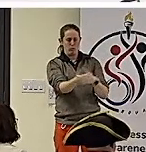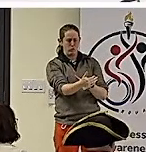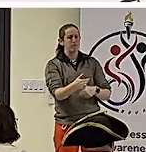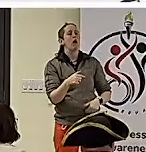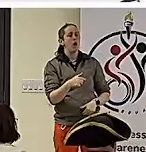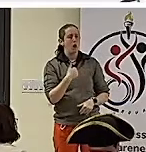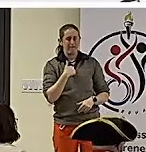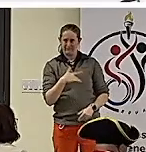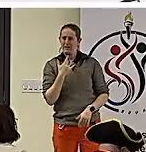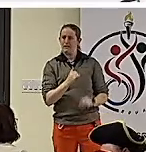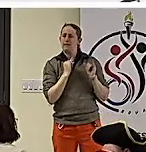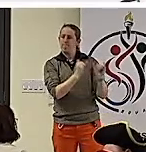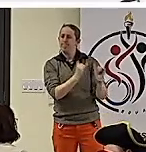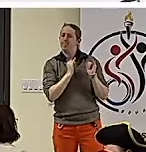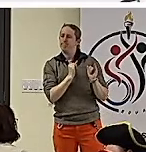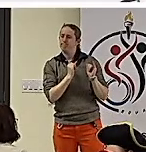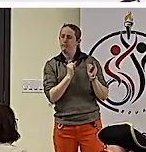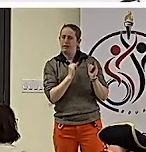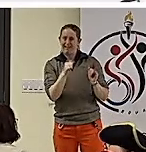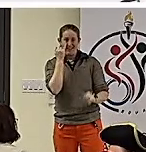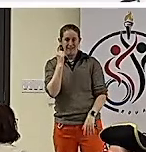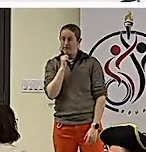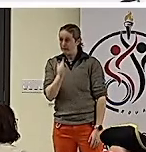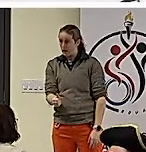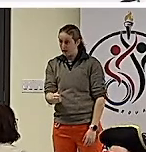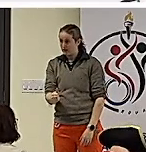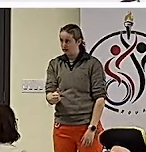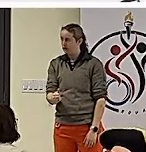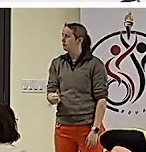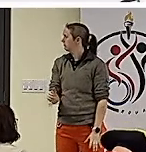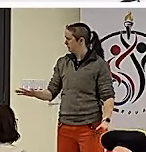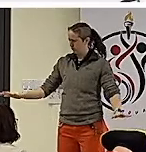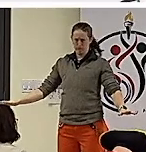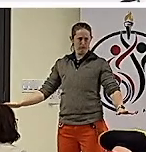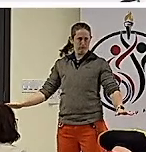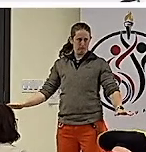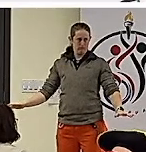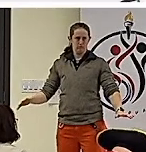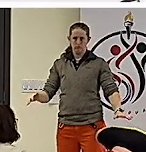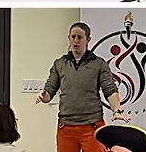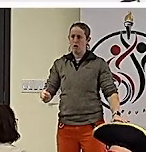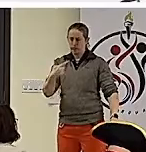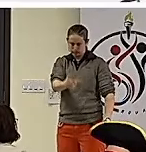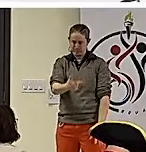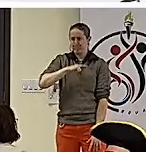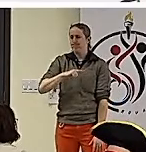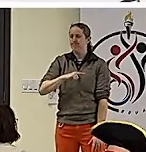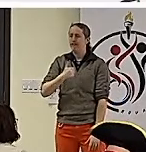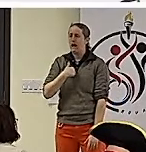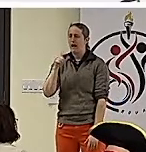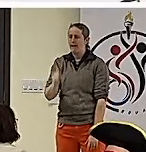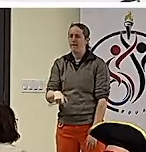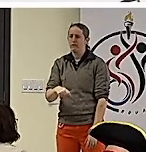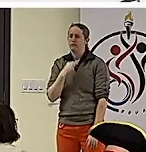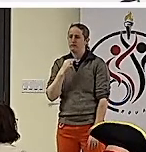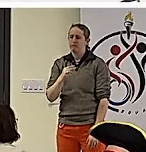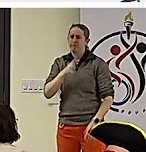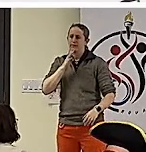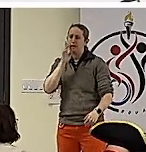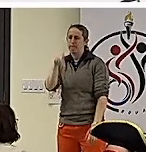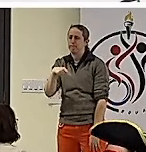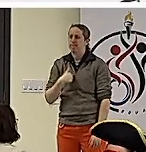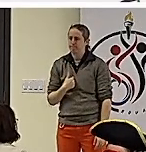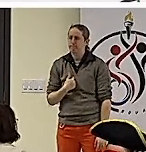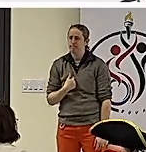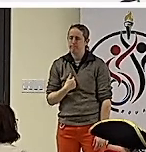yourself, you feel strong enough and safe enough that you can speak up and say, hey, I have a voice and this is